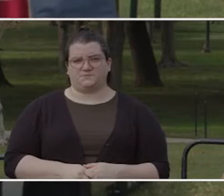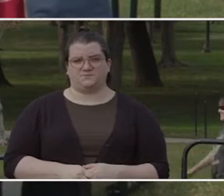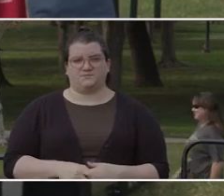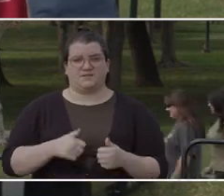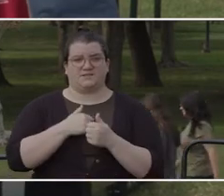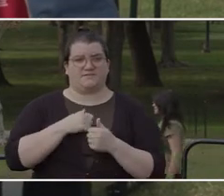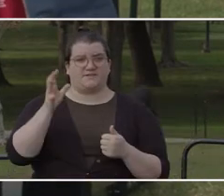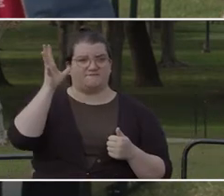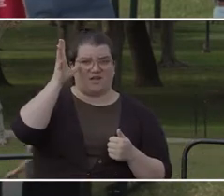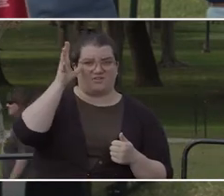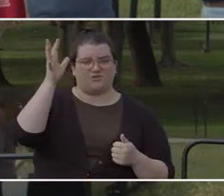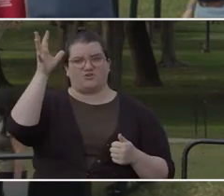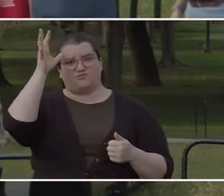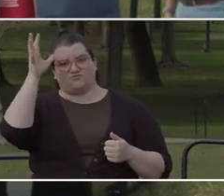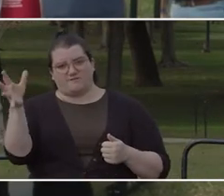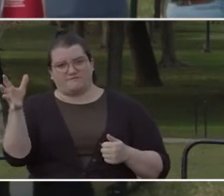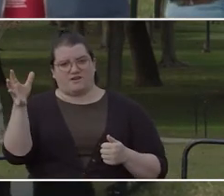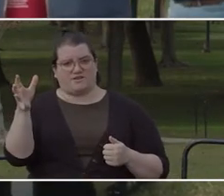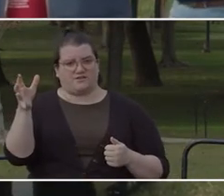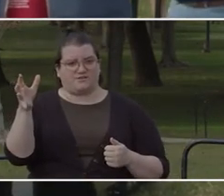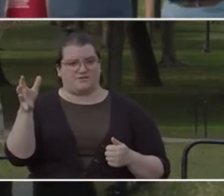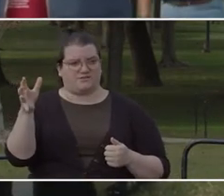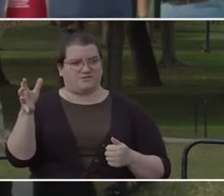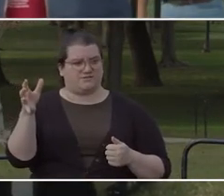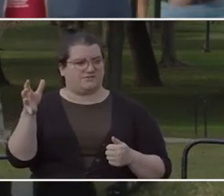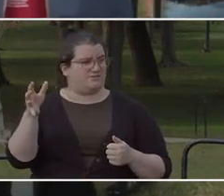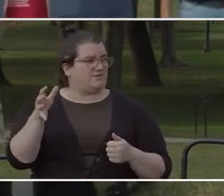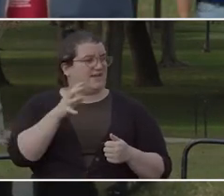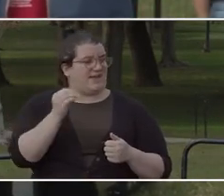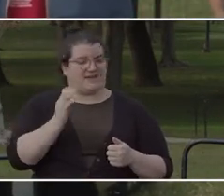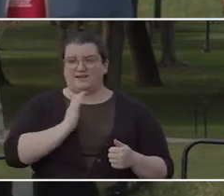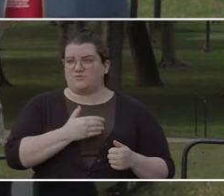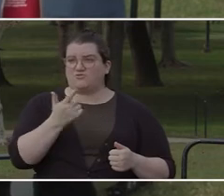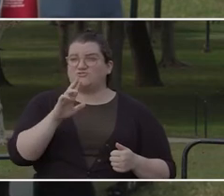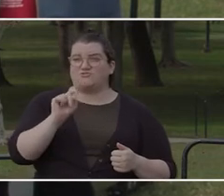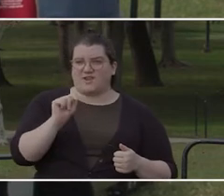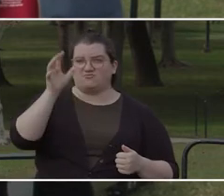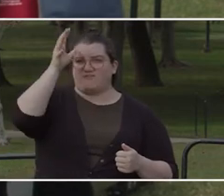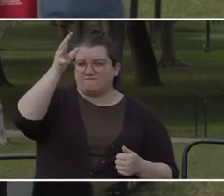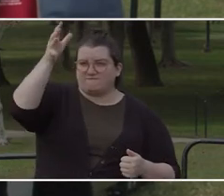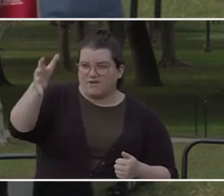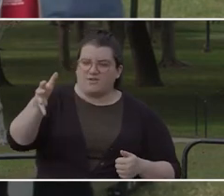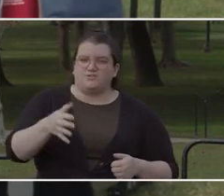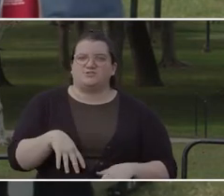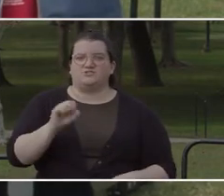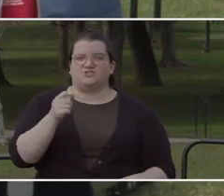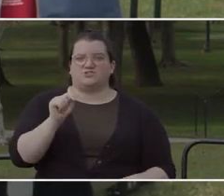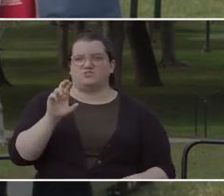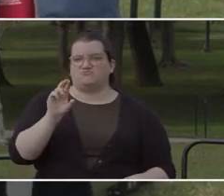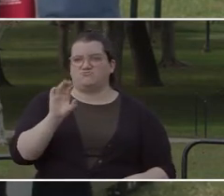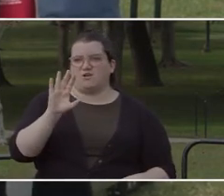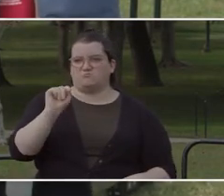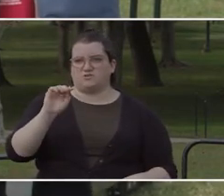Loving father, grandfather, our great father, Sergeant Roger W. Brown, United